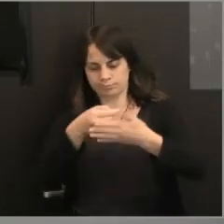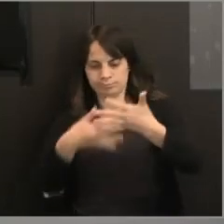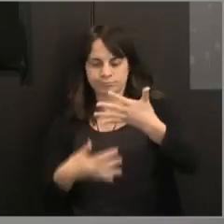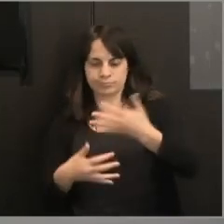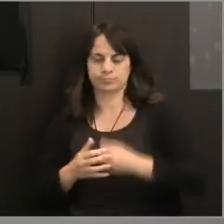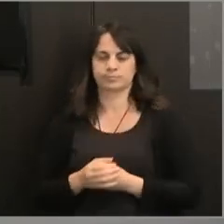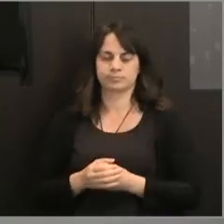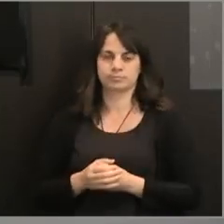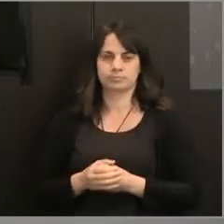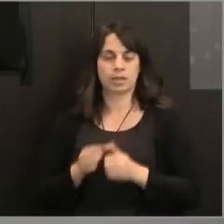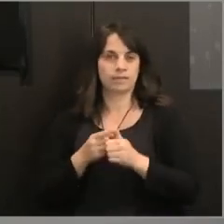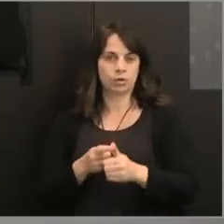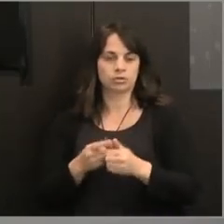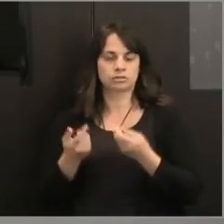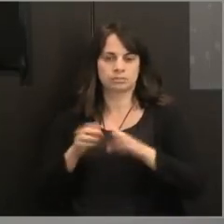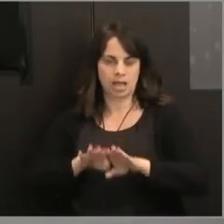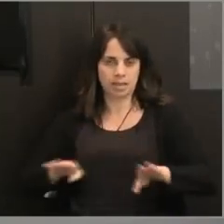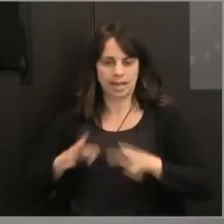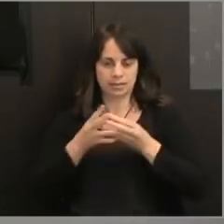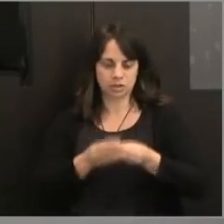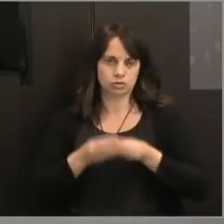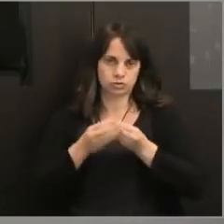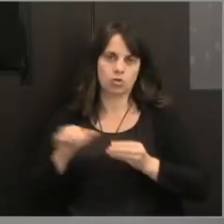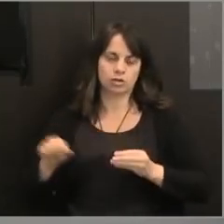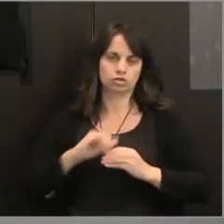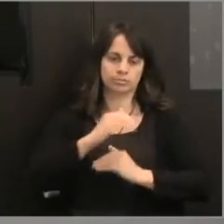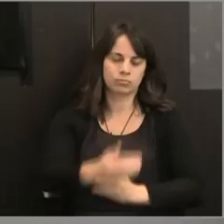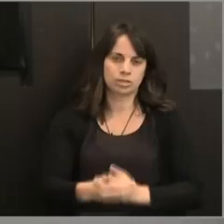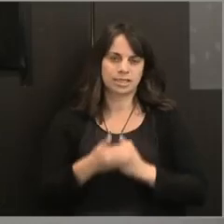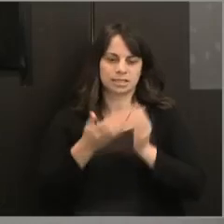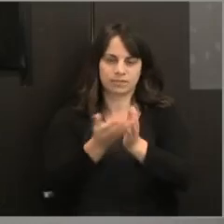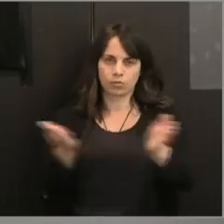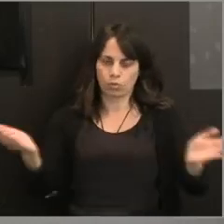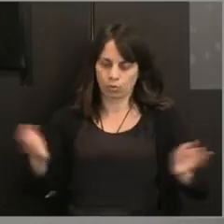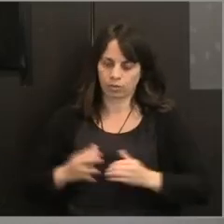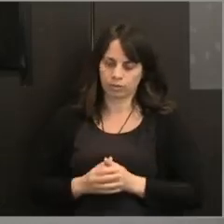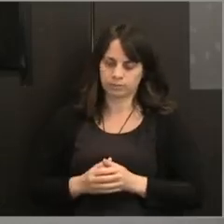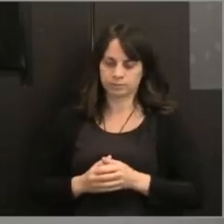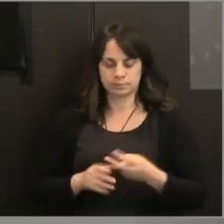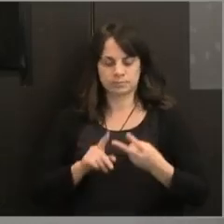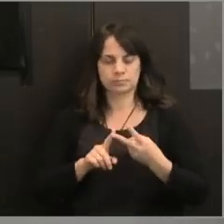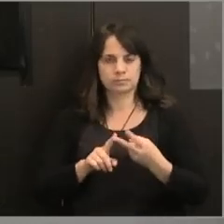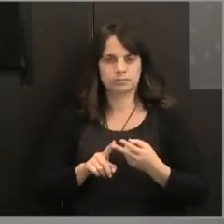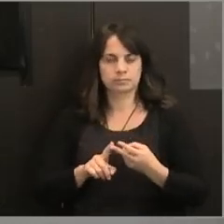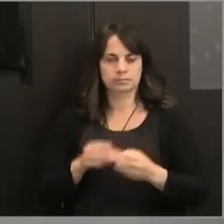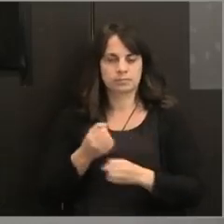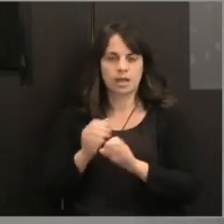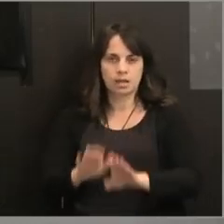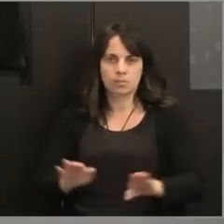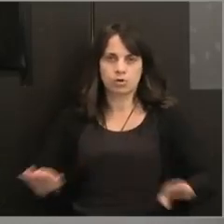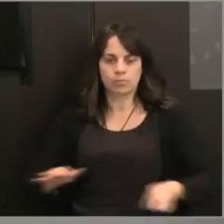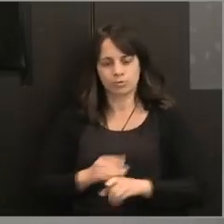The first was that the land was a taonga that should be protected for all. The second was that mokopuna were